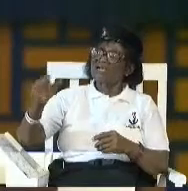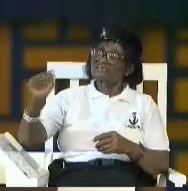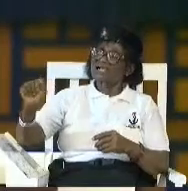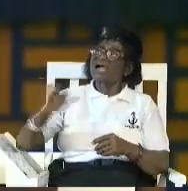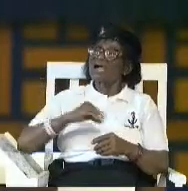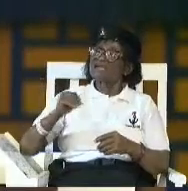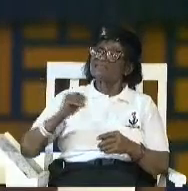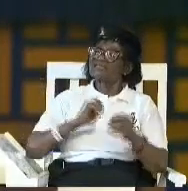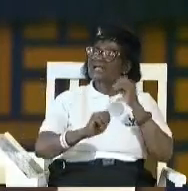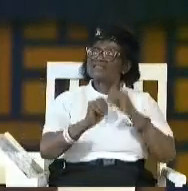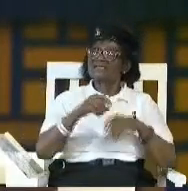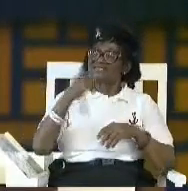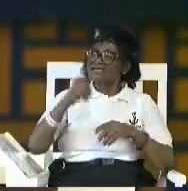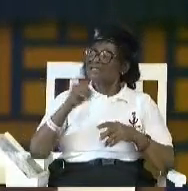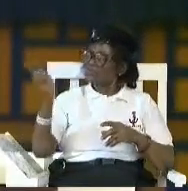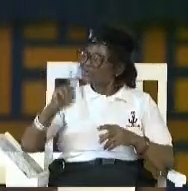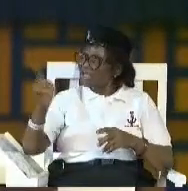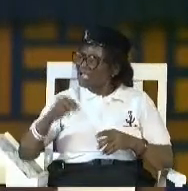said, "I didn't go anywhere."